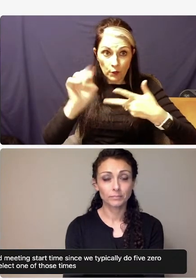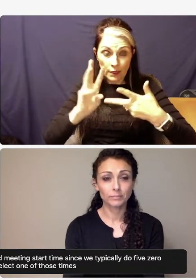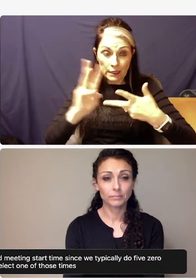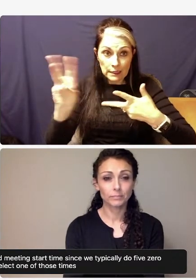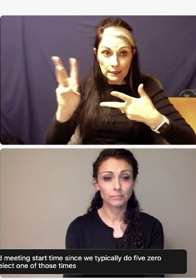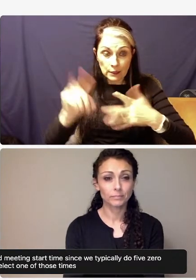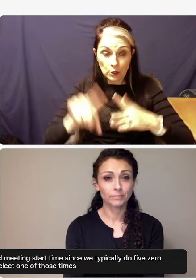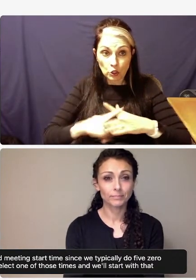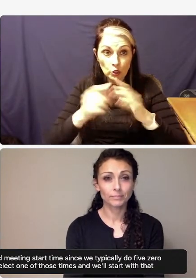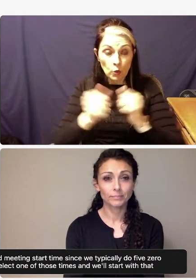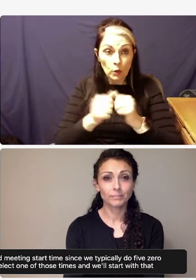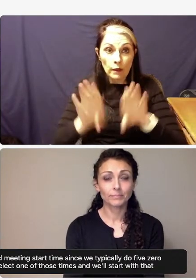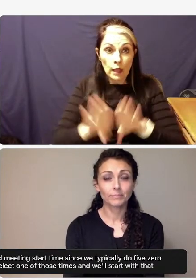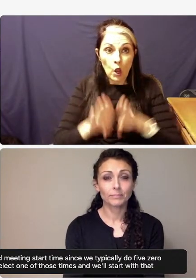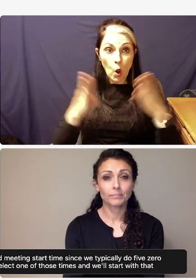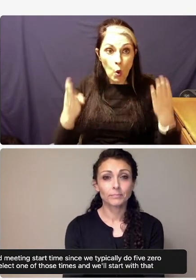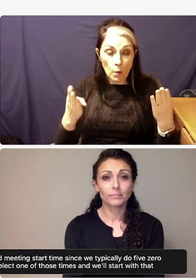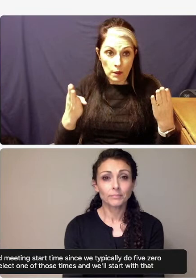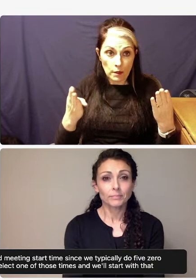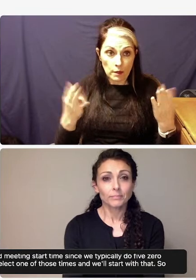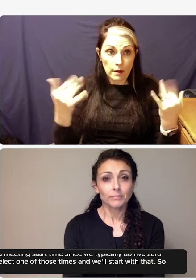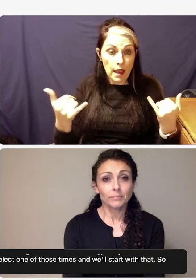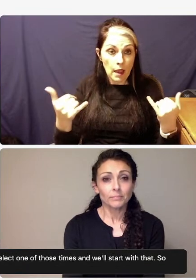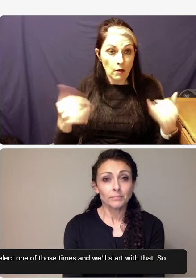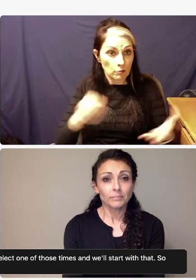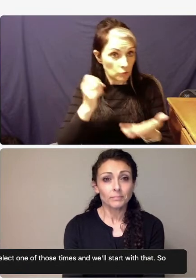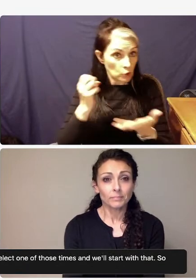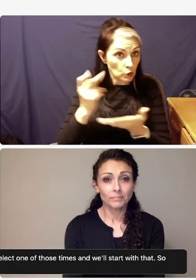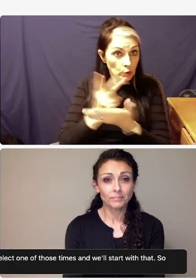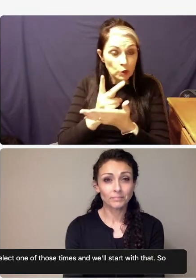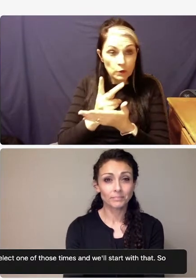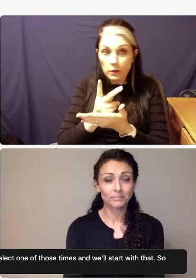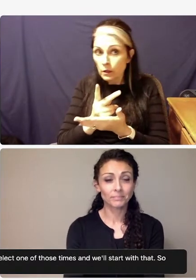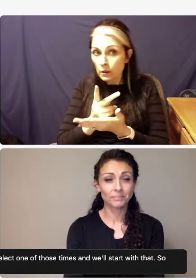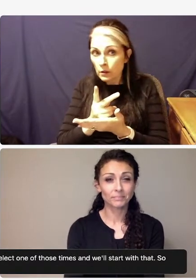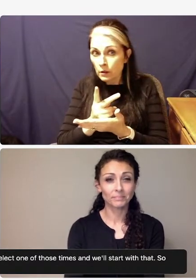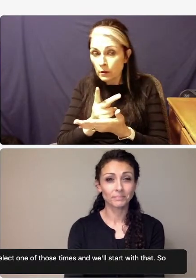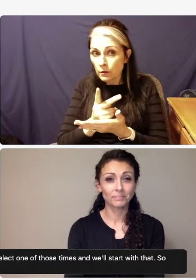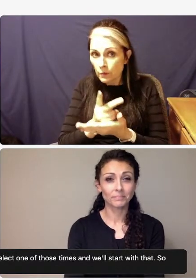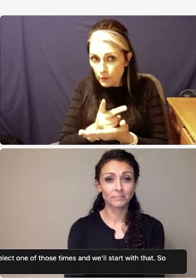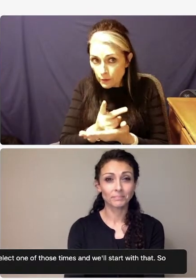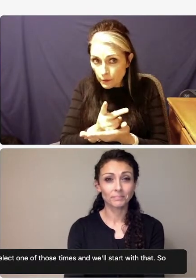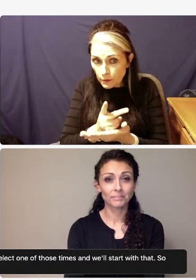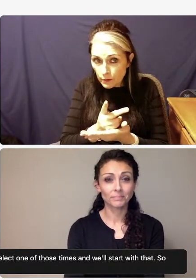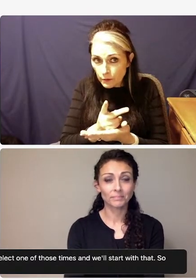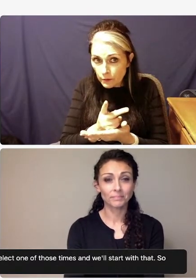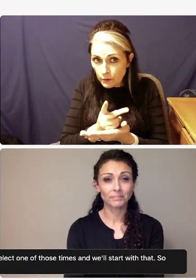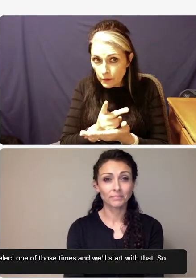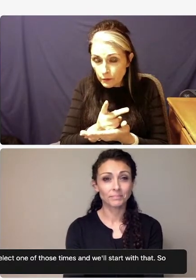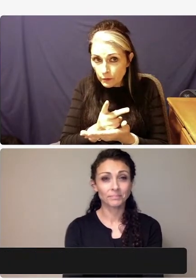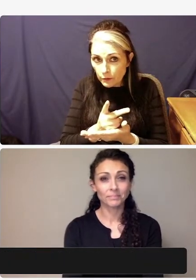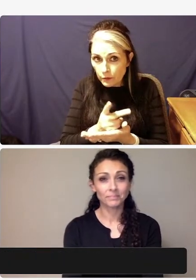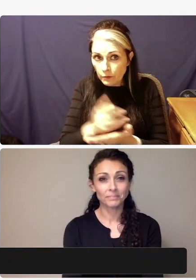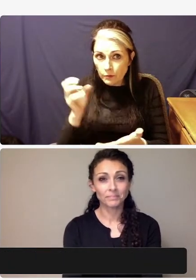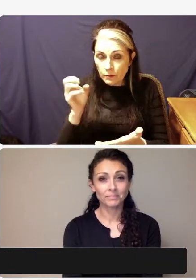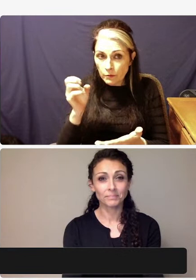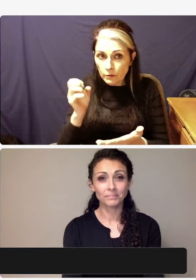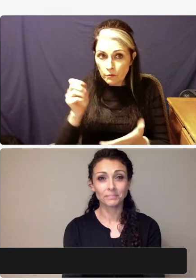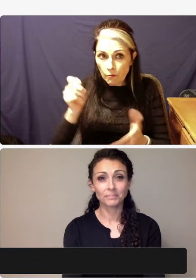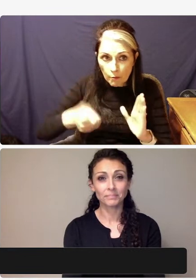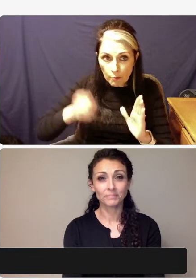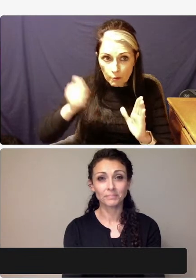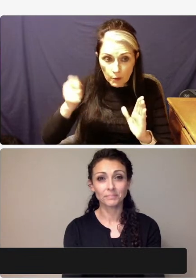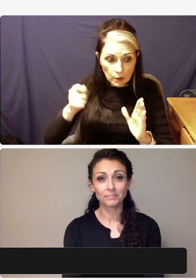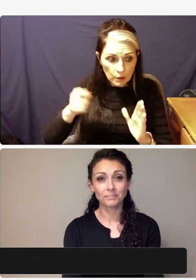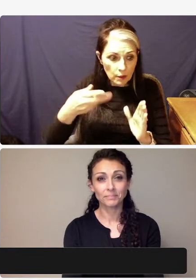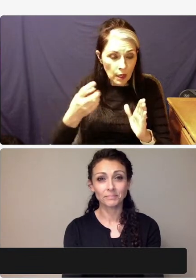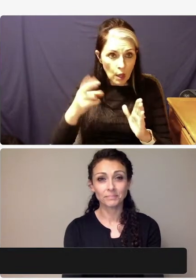that so i'll open the floor if there is a motion approval motion okay we have a motion we'll say motion by board member